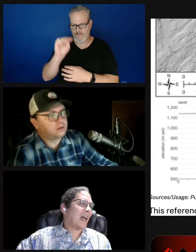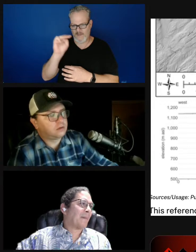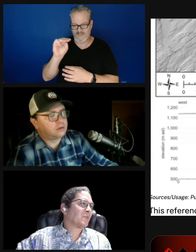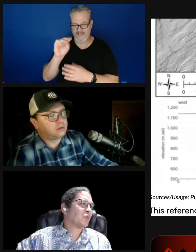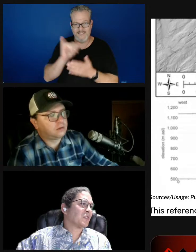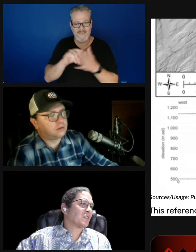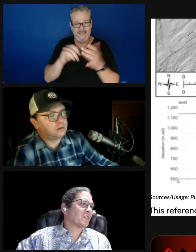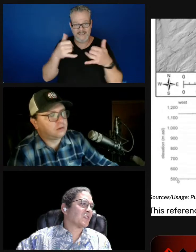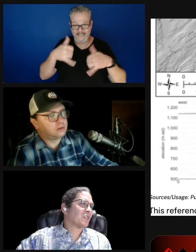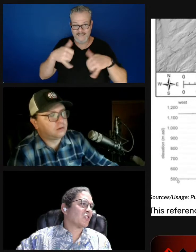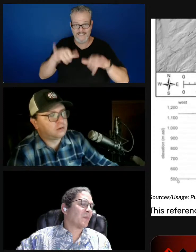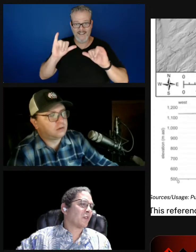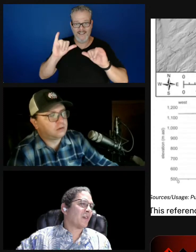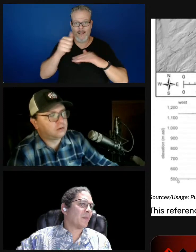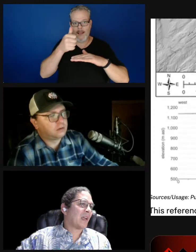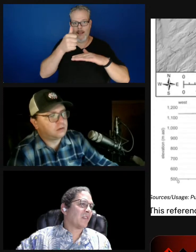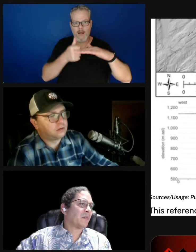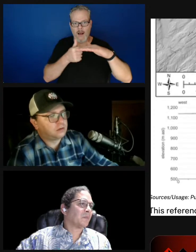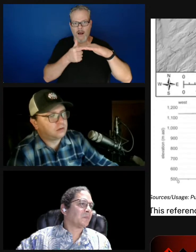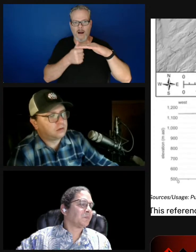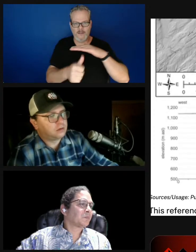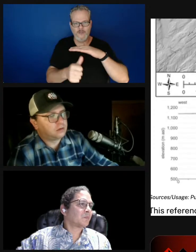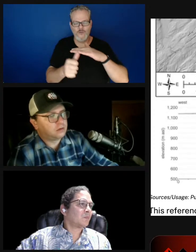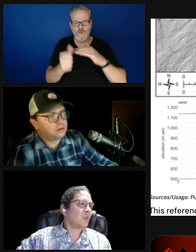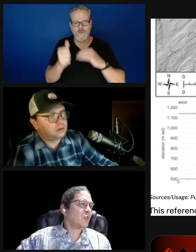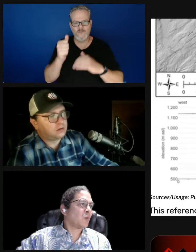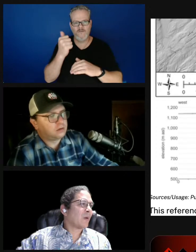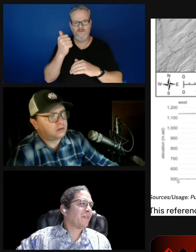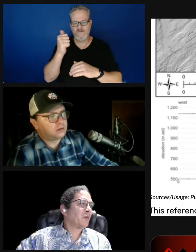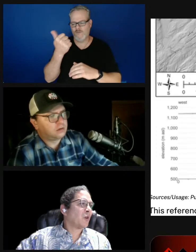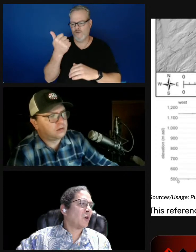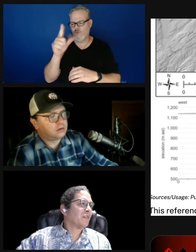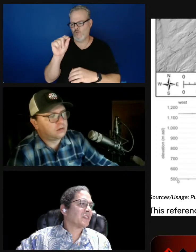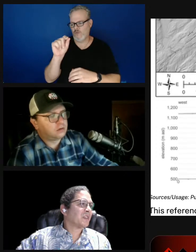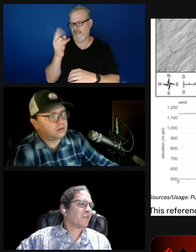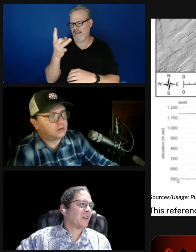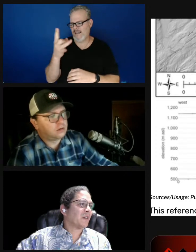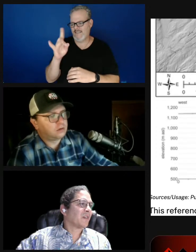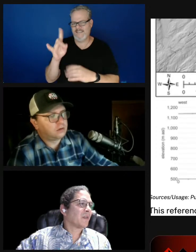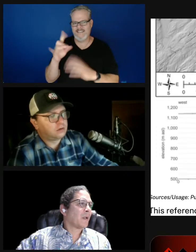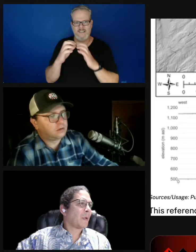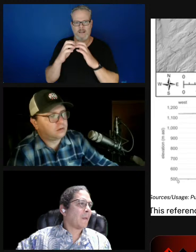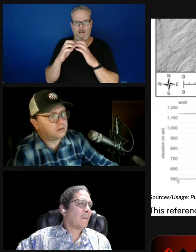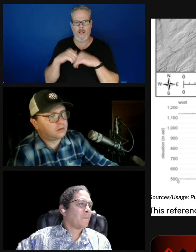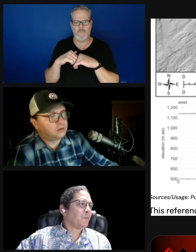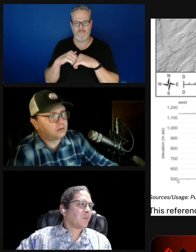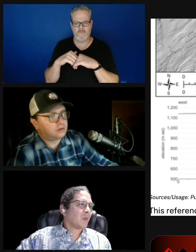2018 collapse, this is the shape of the crater back then. So while we have filled all of this inner crater